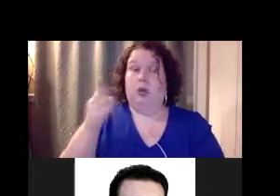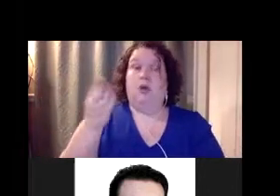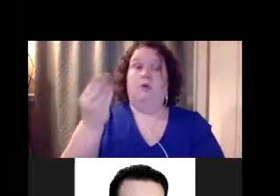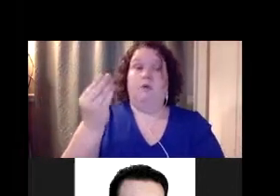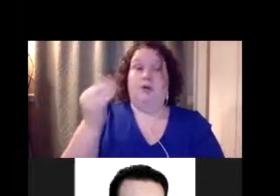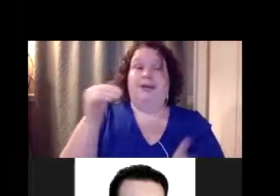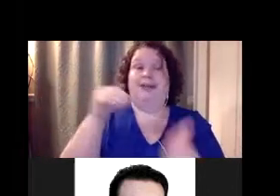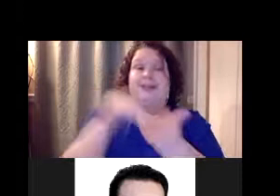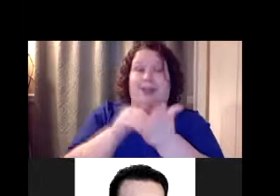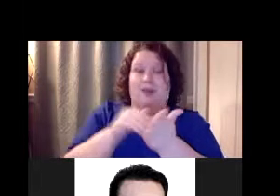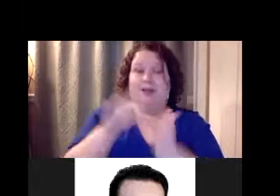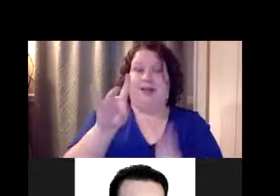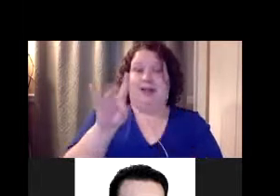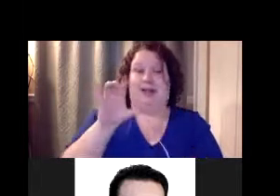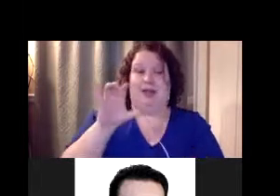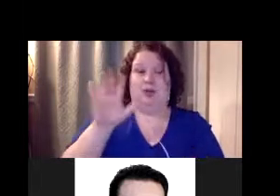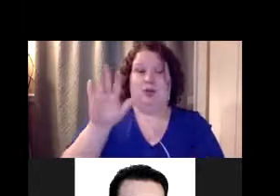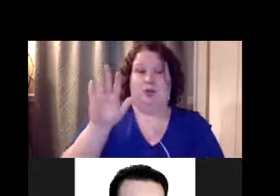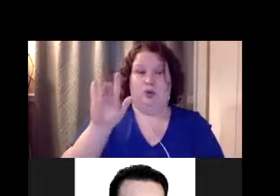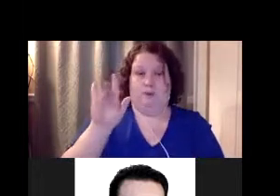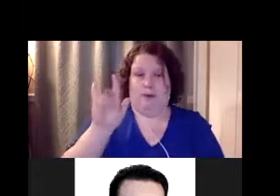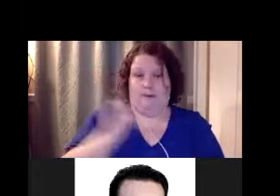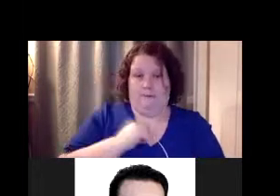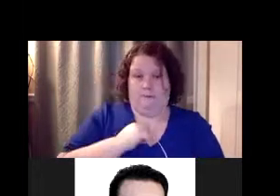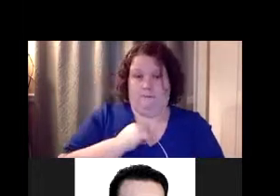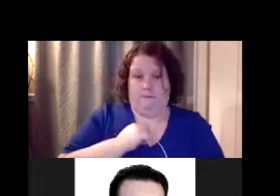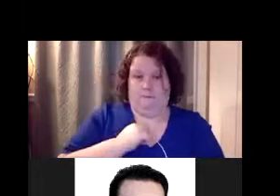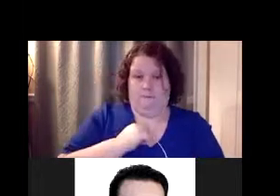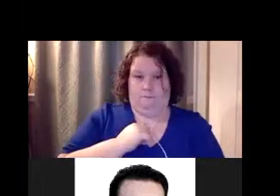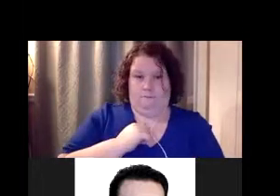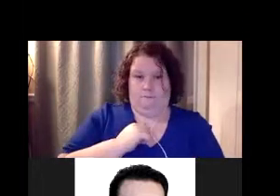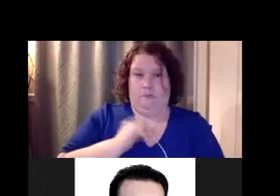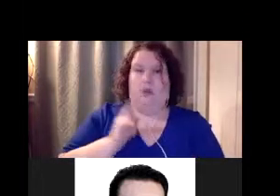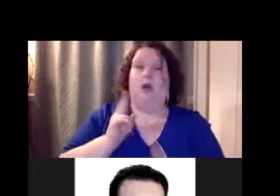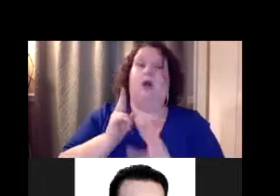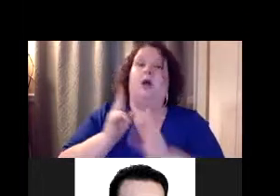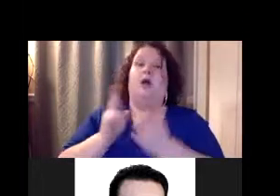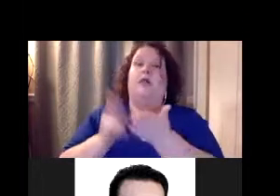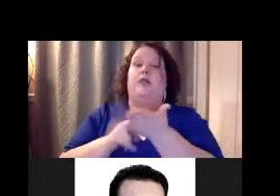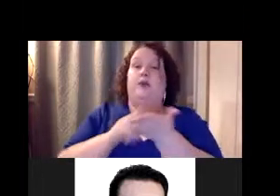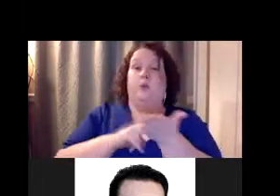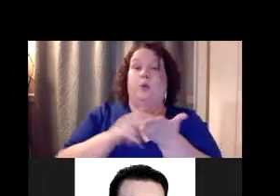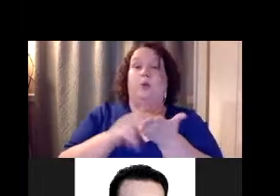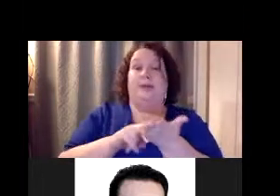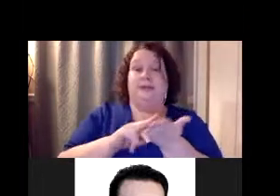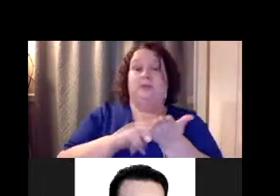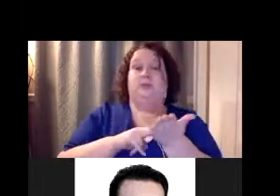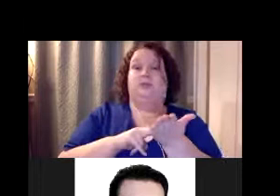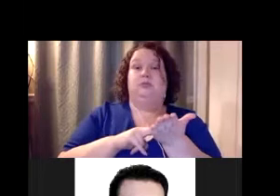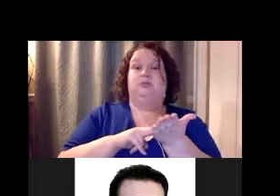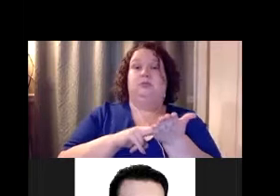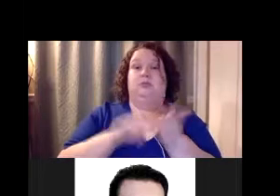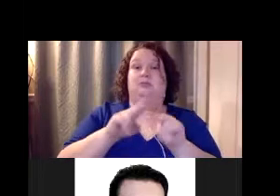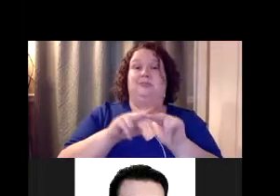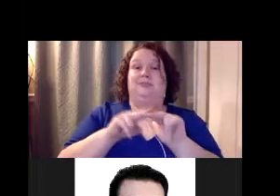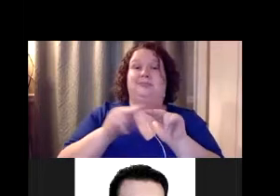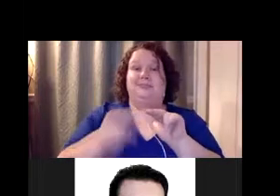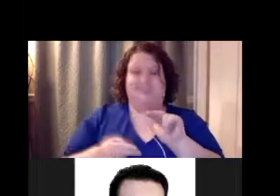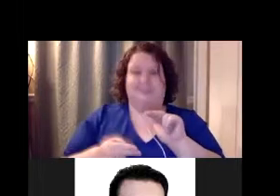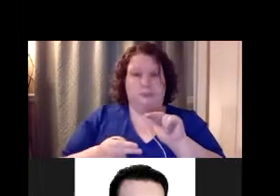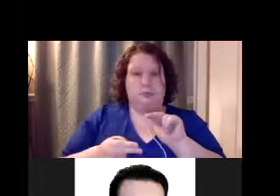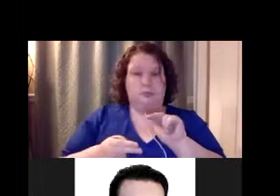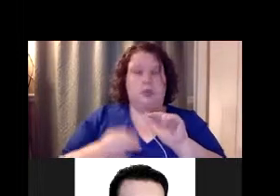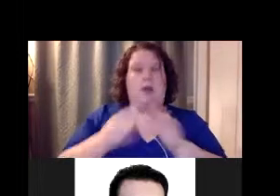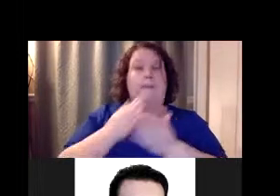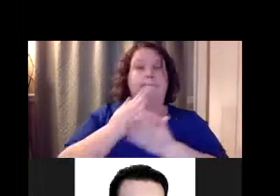14,825. And then you'll notice the enrollment does decline. Now, this is partially due to the drop in the birth rate that